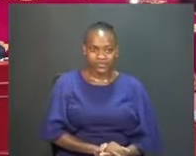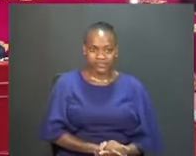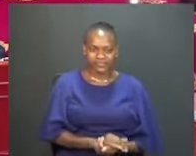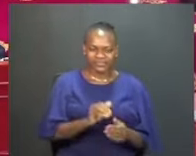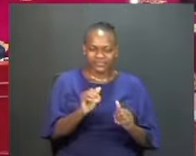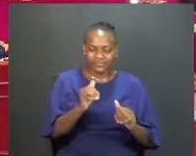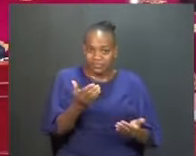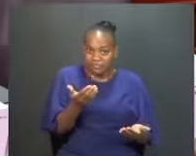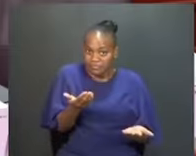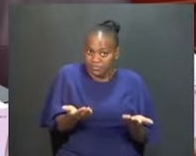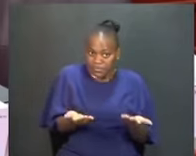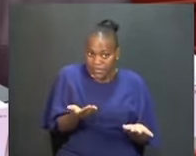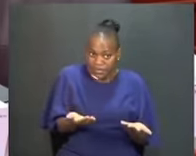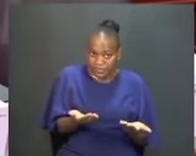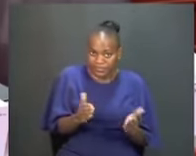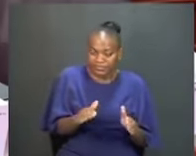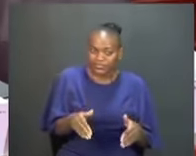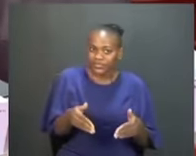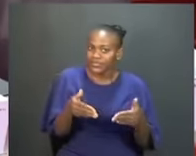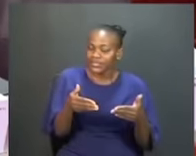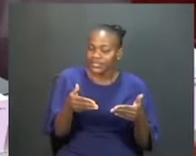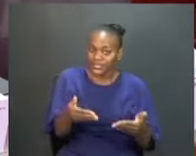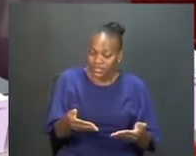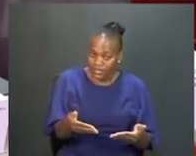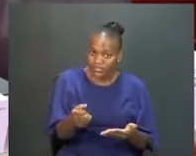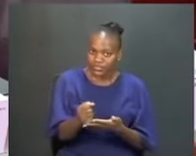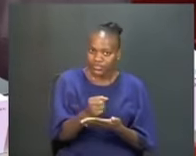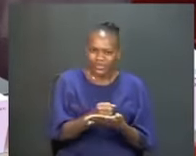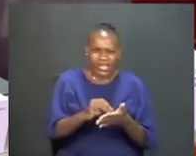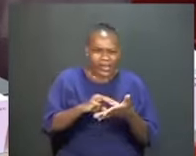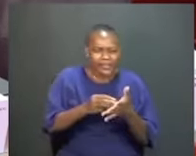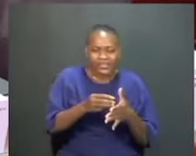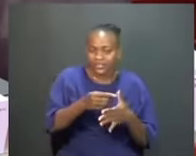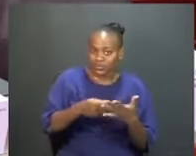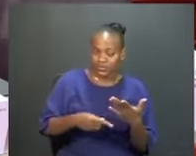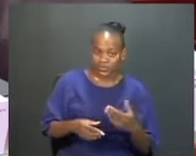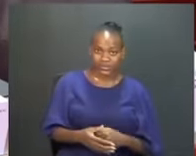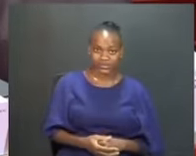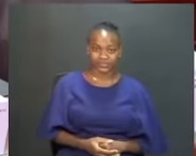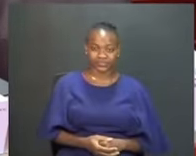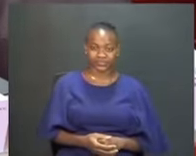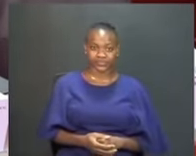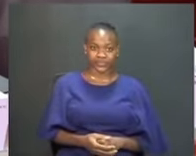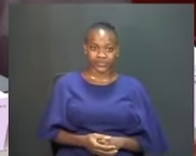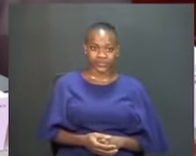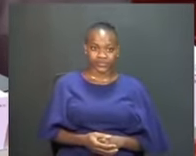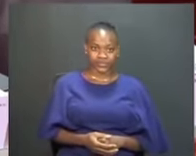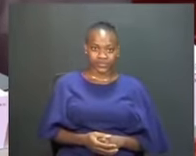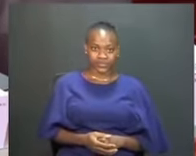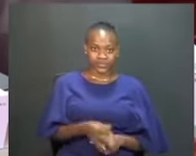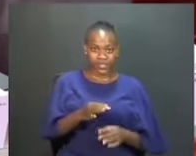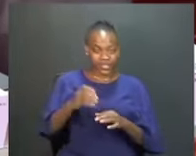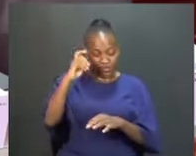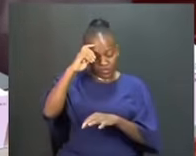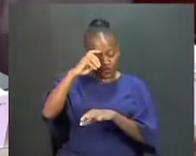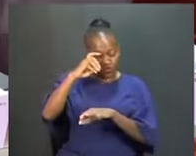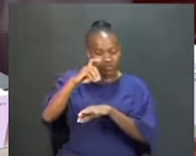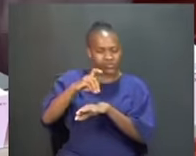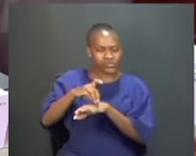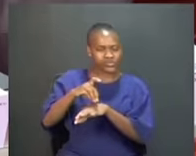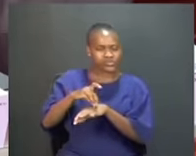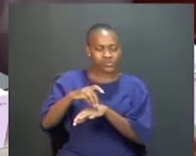refer. It does not, what that tells us is that where in the wisdom of Mr. Speaker,